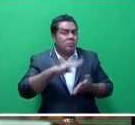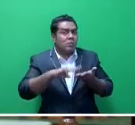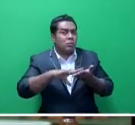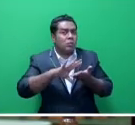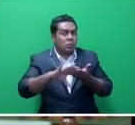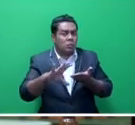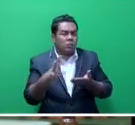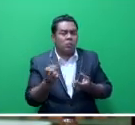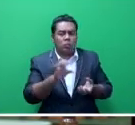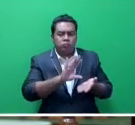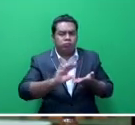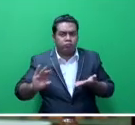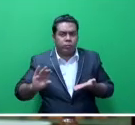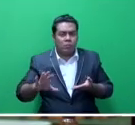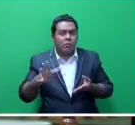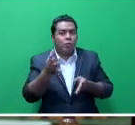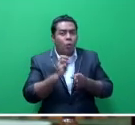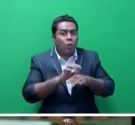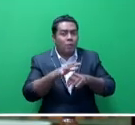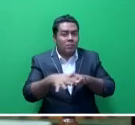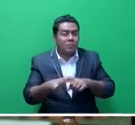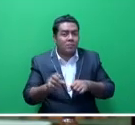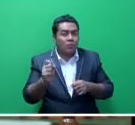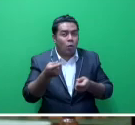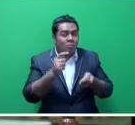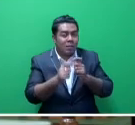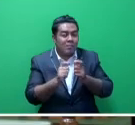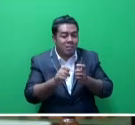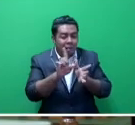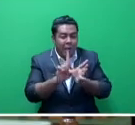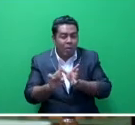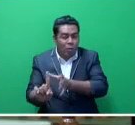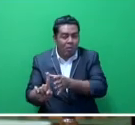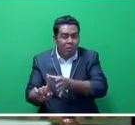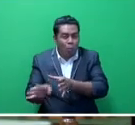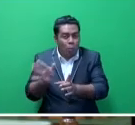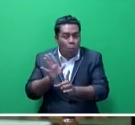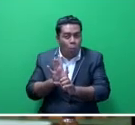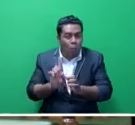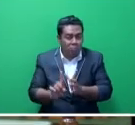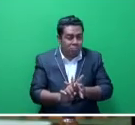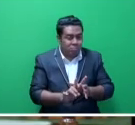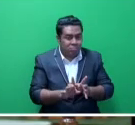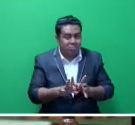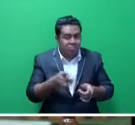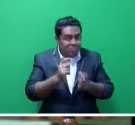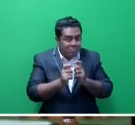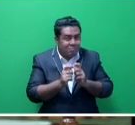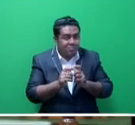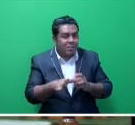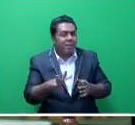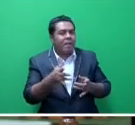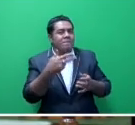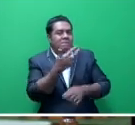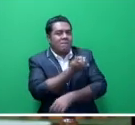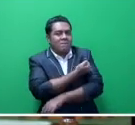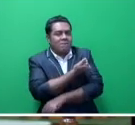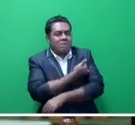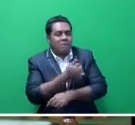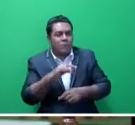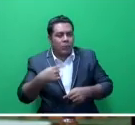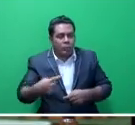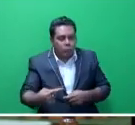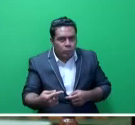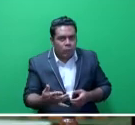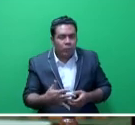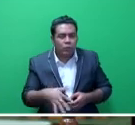dedicated for COVID-19 response for testing, isolation, quarantine, and vaccination drive. Additional funding has been provided for procurement